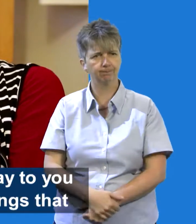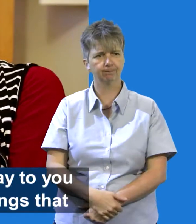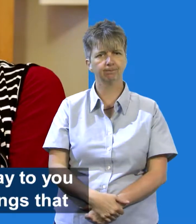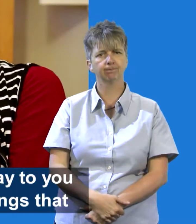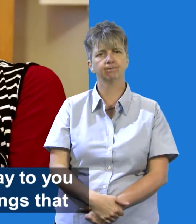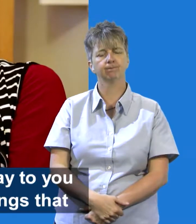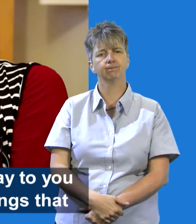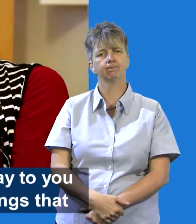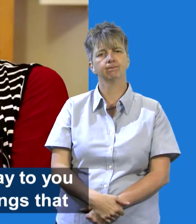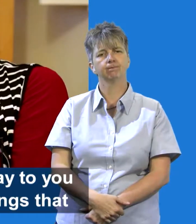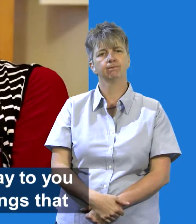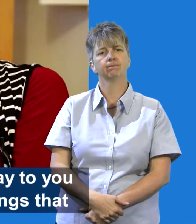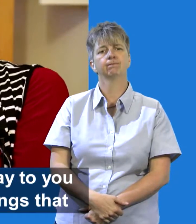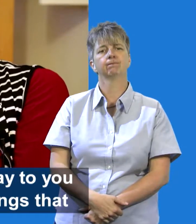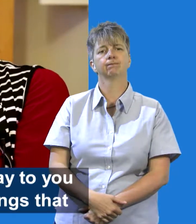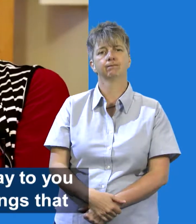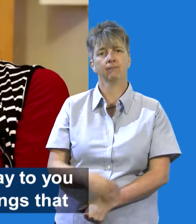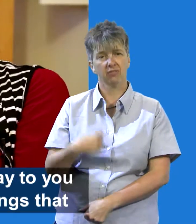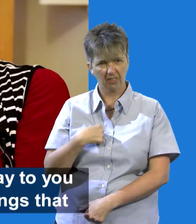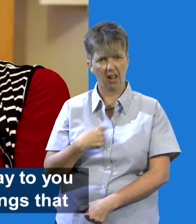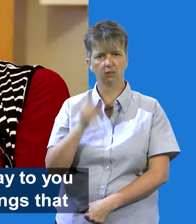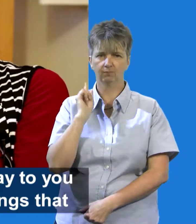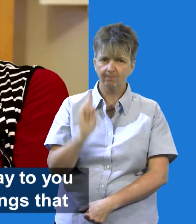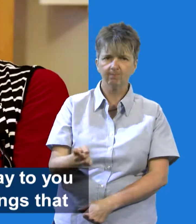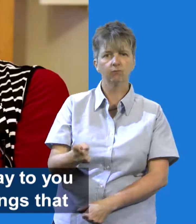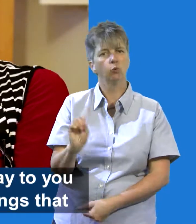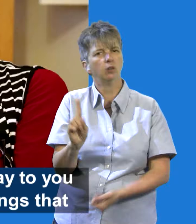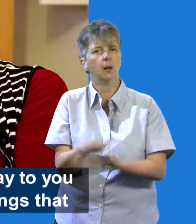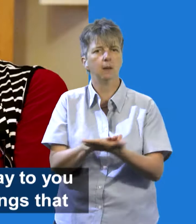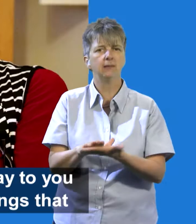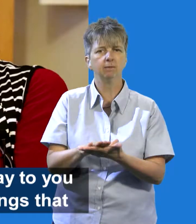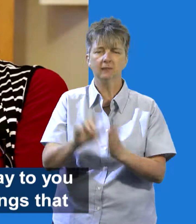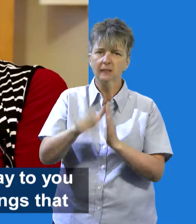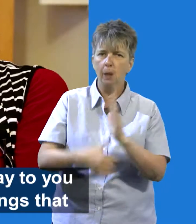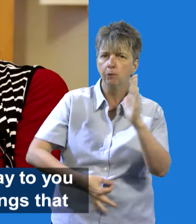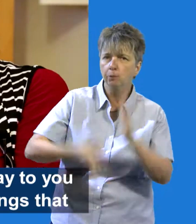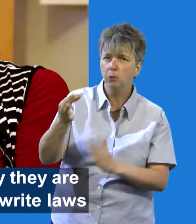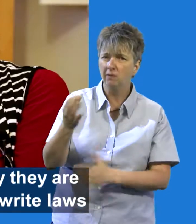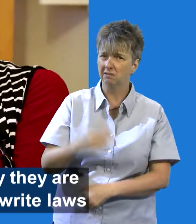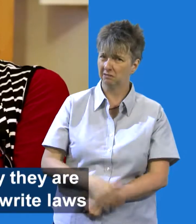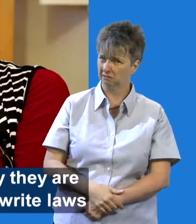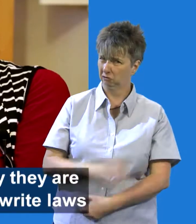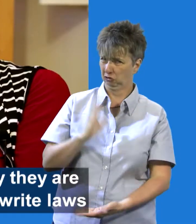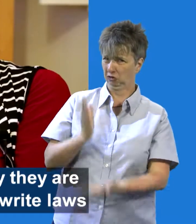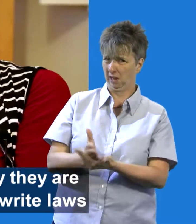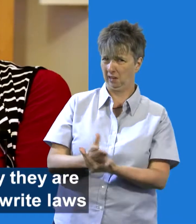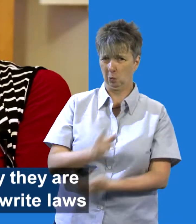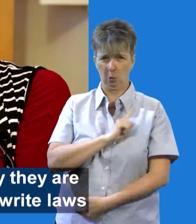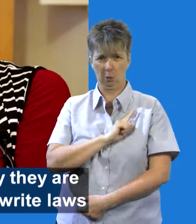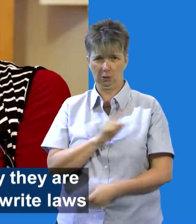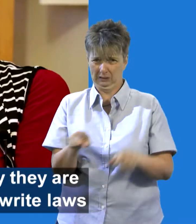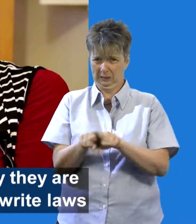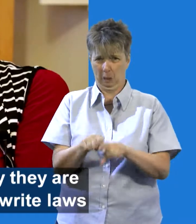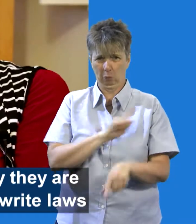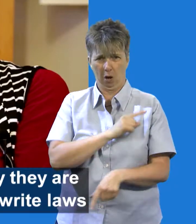others? And in that instance, that's where I say to you about the disabilities and things that have changed. In a way,